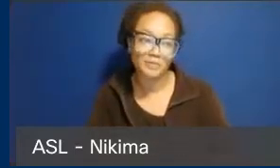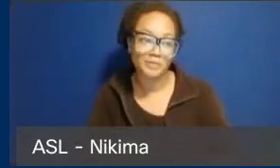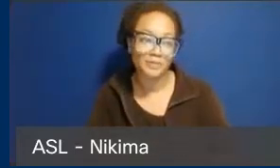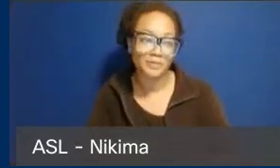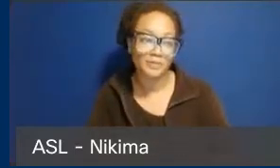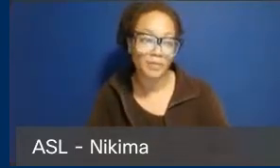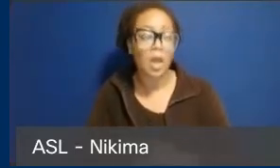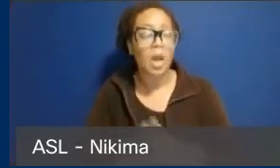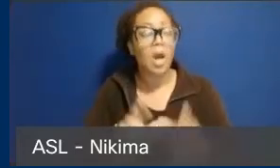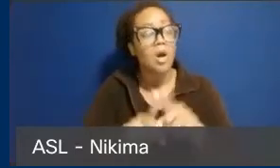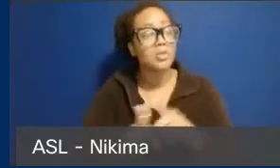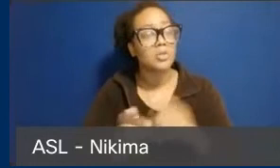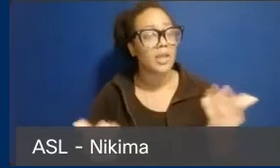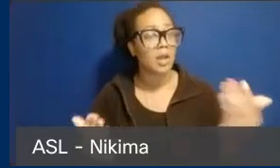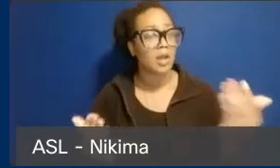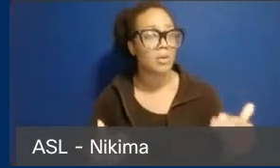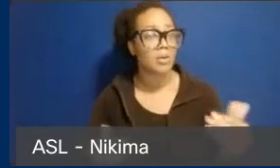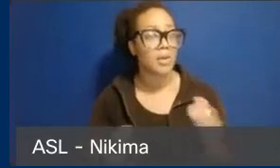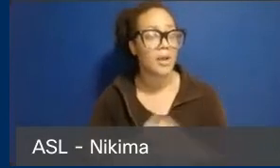want to now